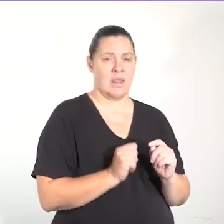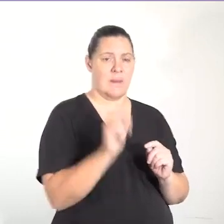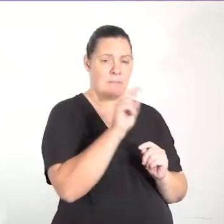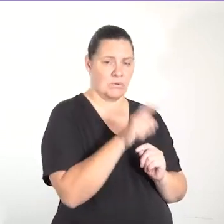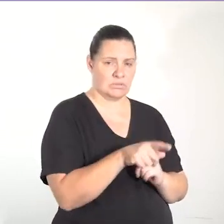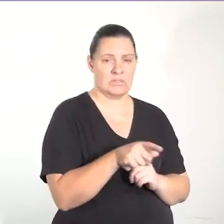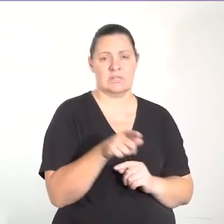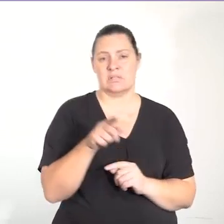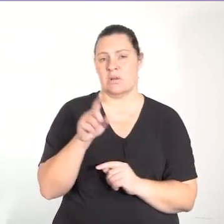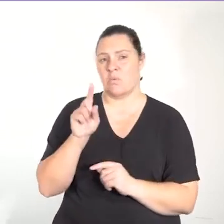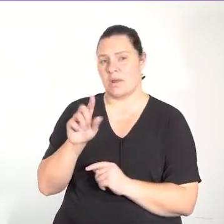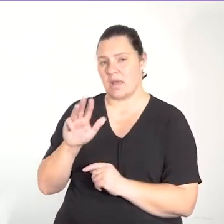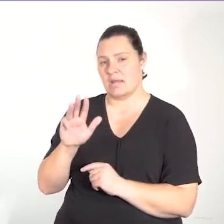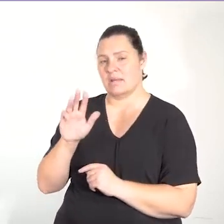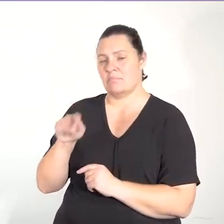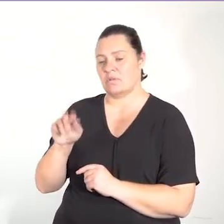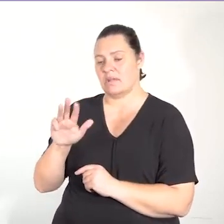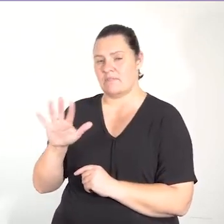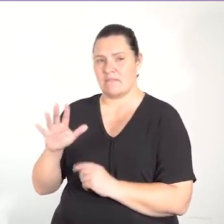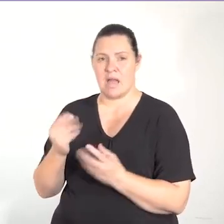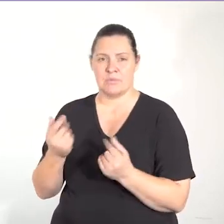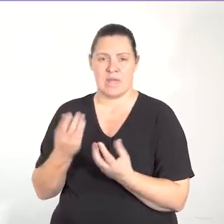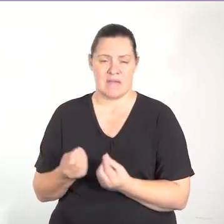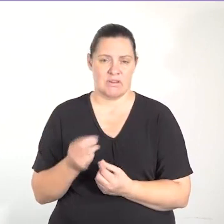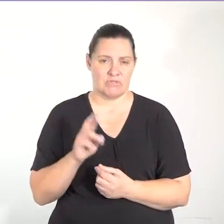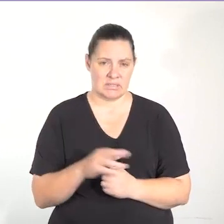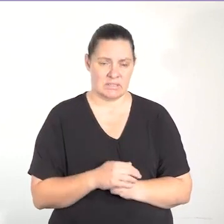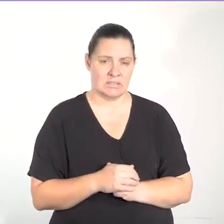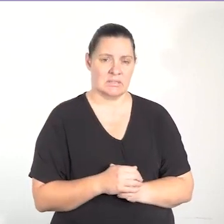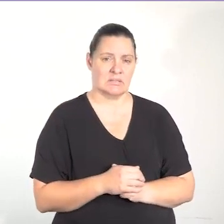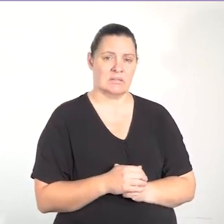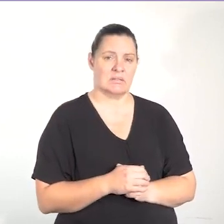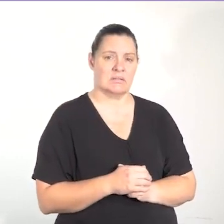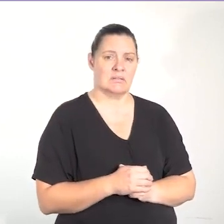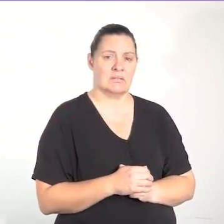19 rands 95 cents. How much did they have in rands? They had